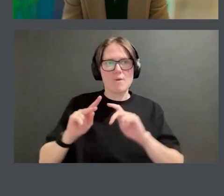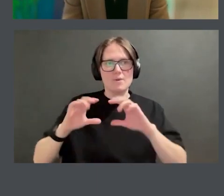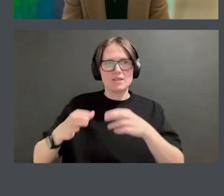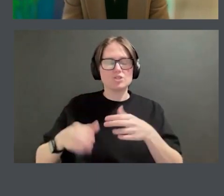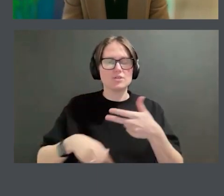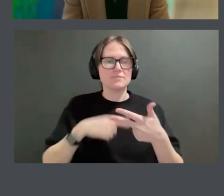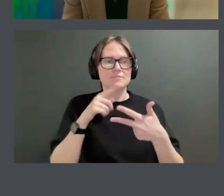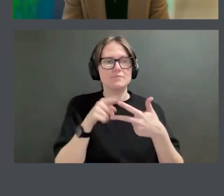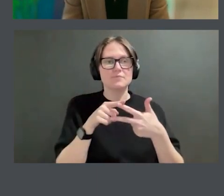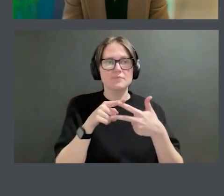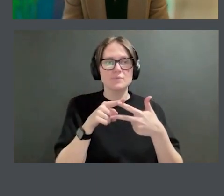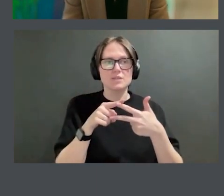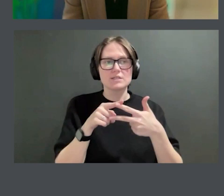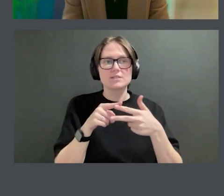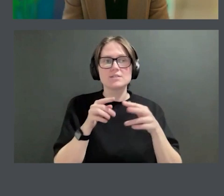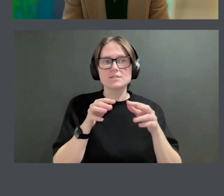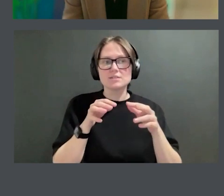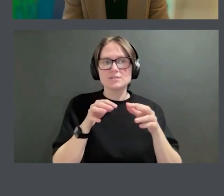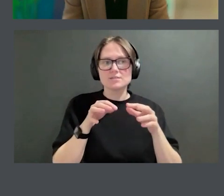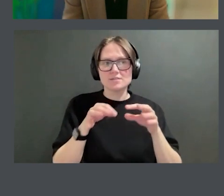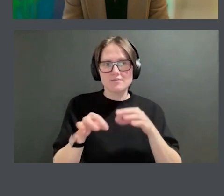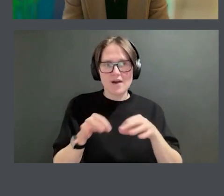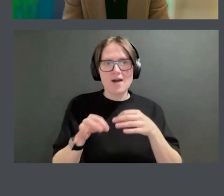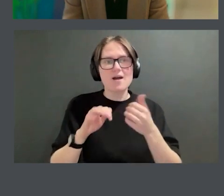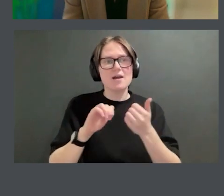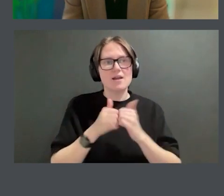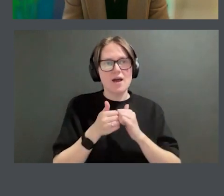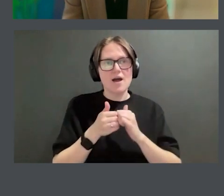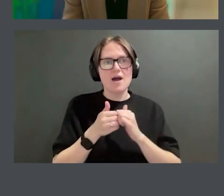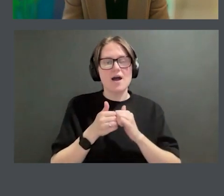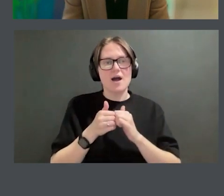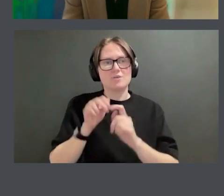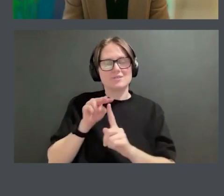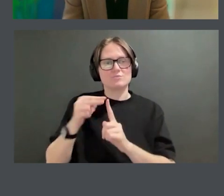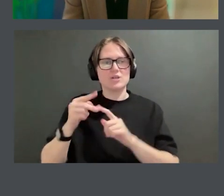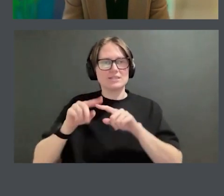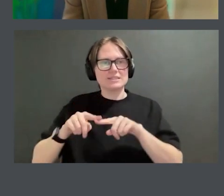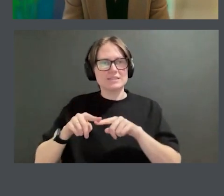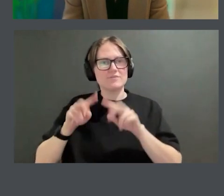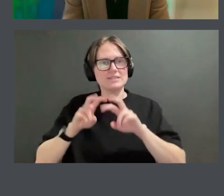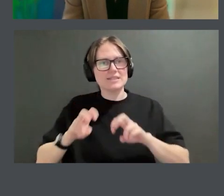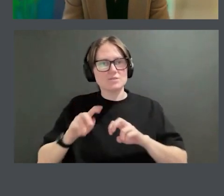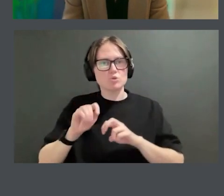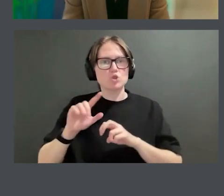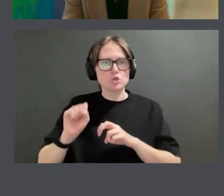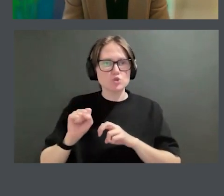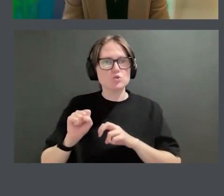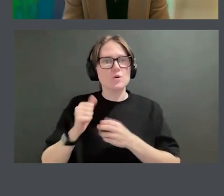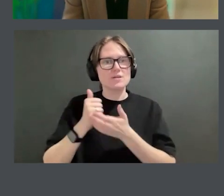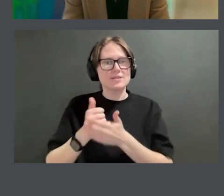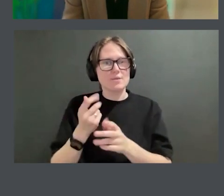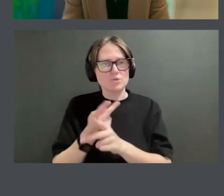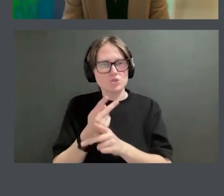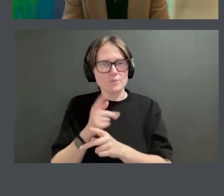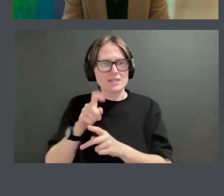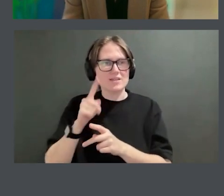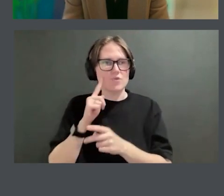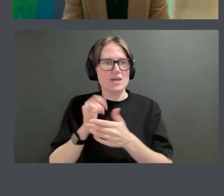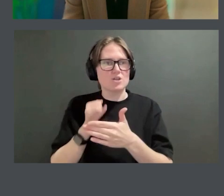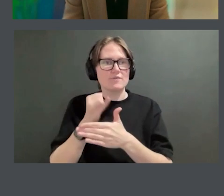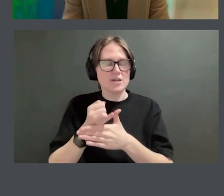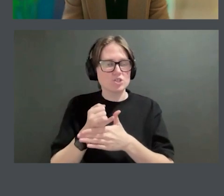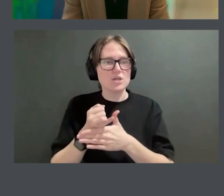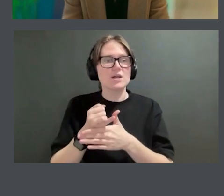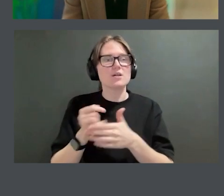to define how subjective assessment tools help determine need for intervention for children with unilateral hearing loss. And the third